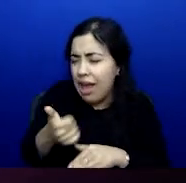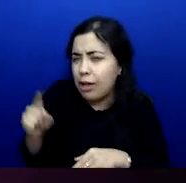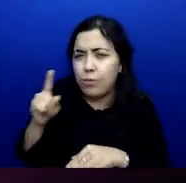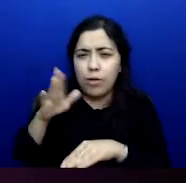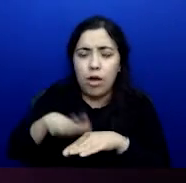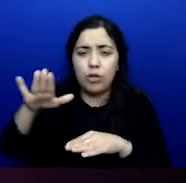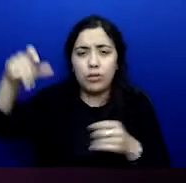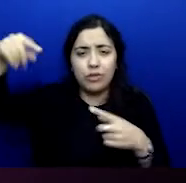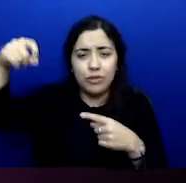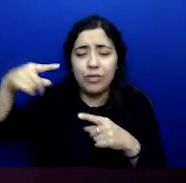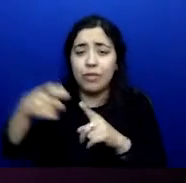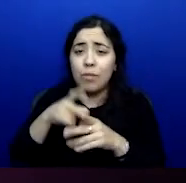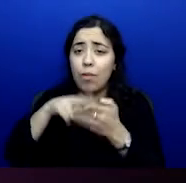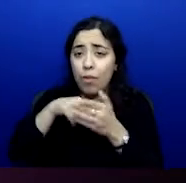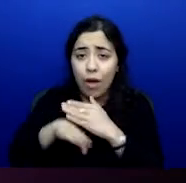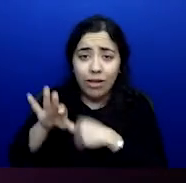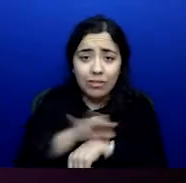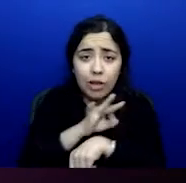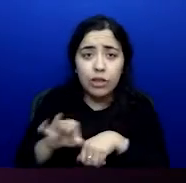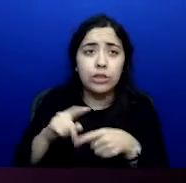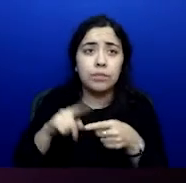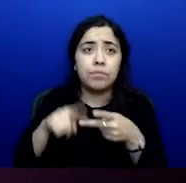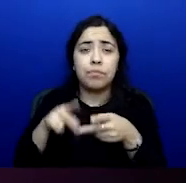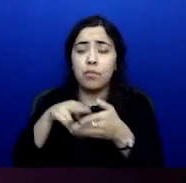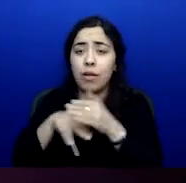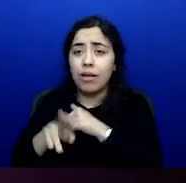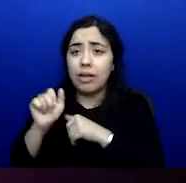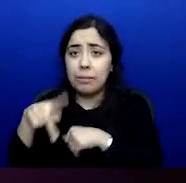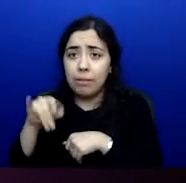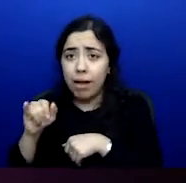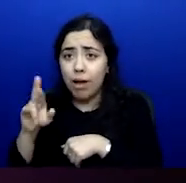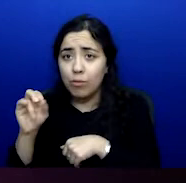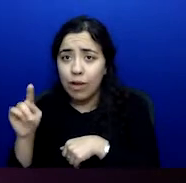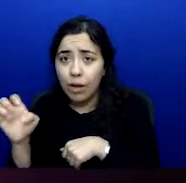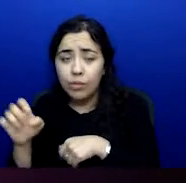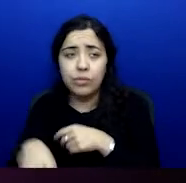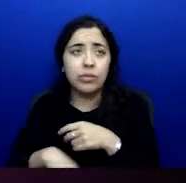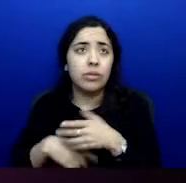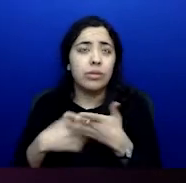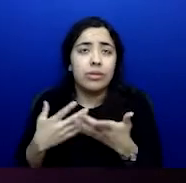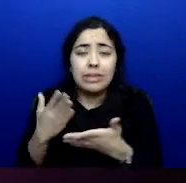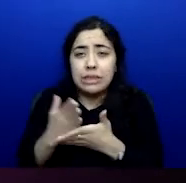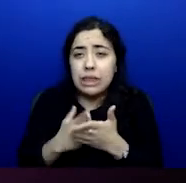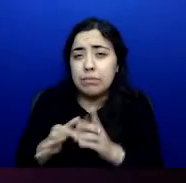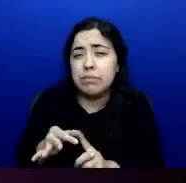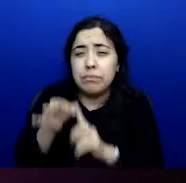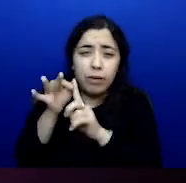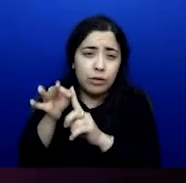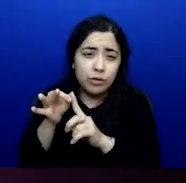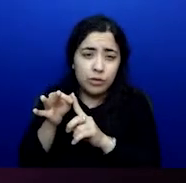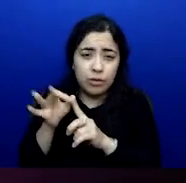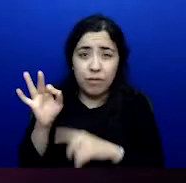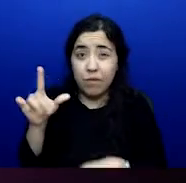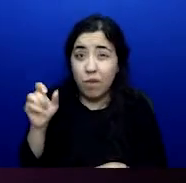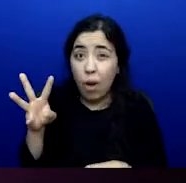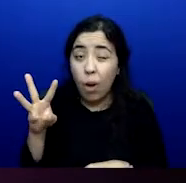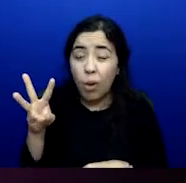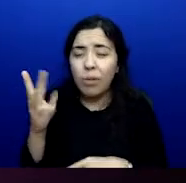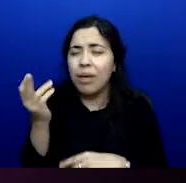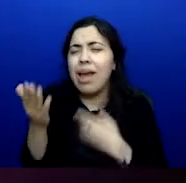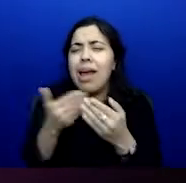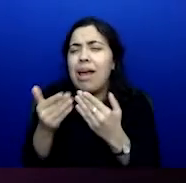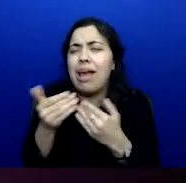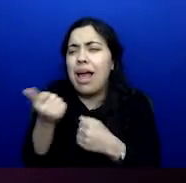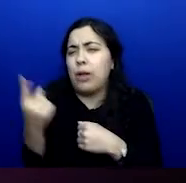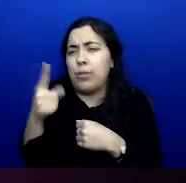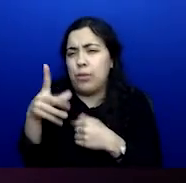It can be in your login function, your login API route. It can be in like some special flow, like you can add it wherever. It's just